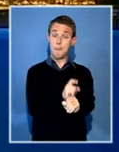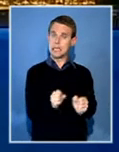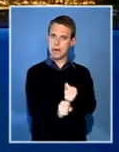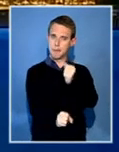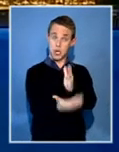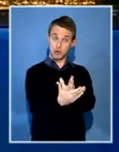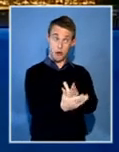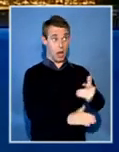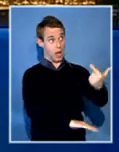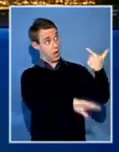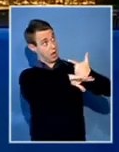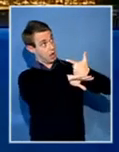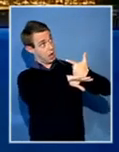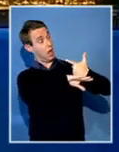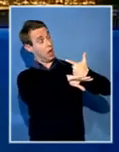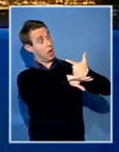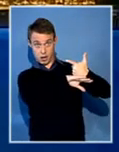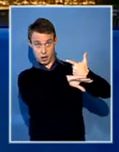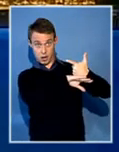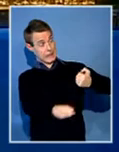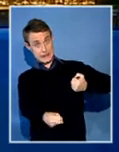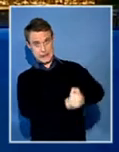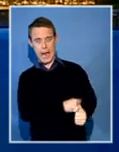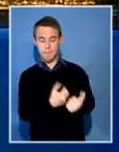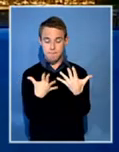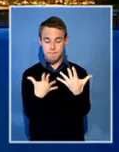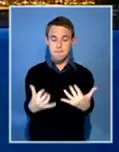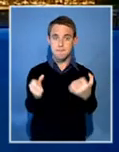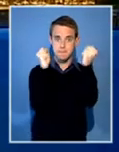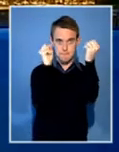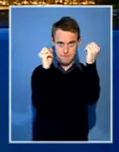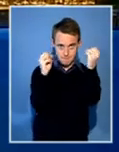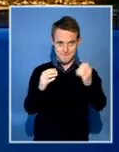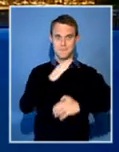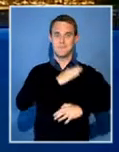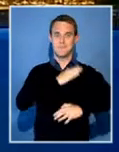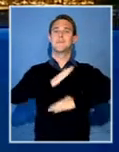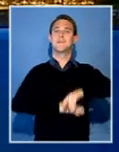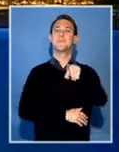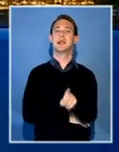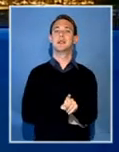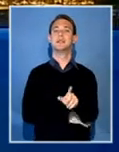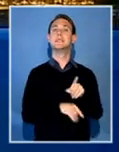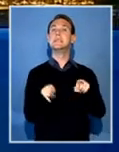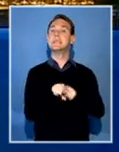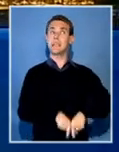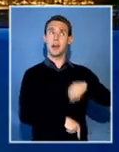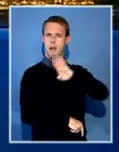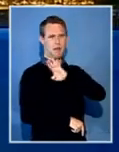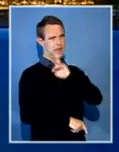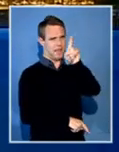preaching the gospel of tolerance, but also they need the state to come in with the